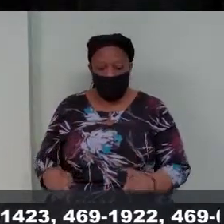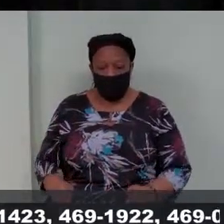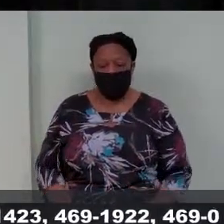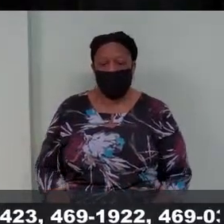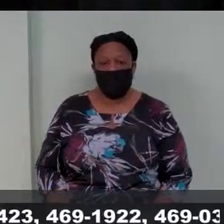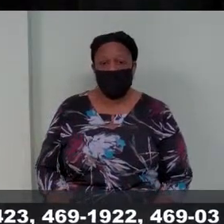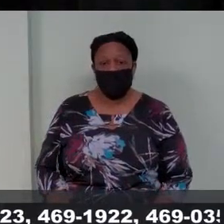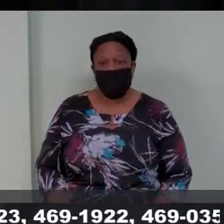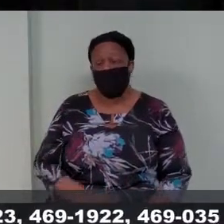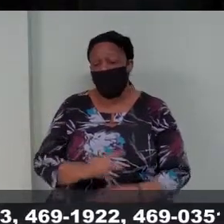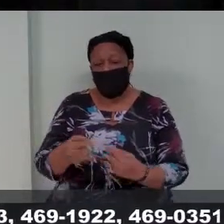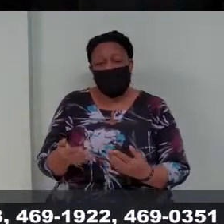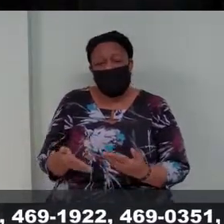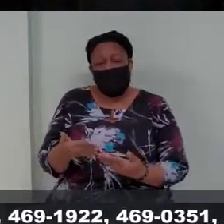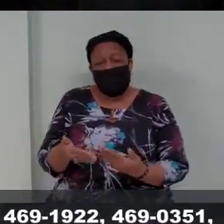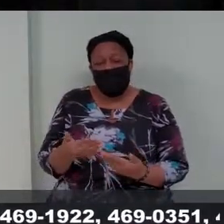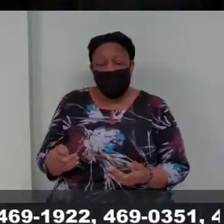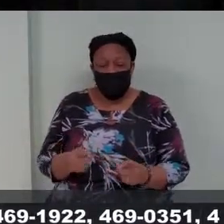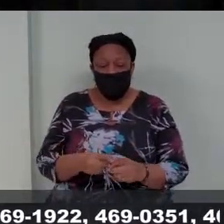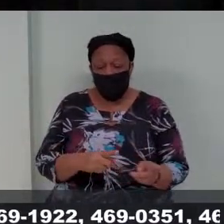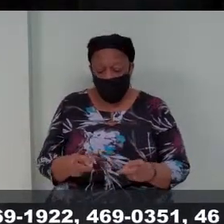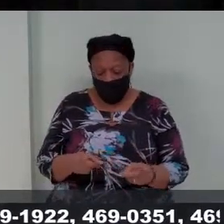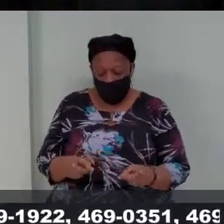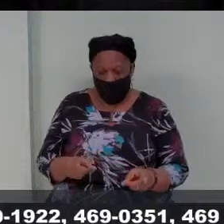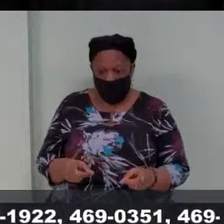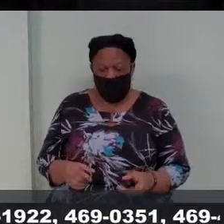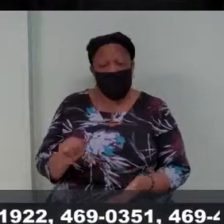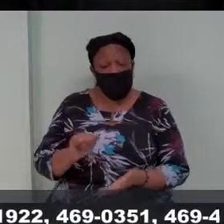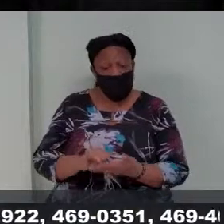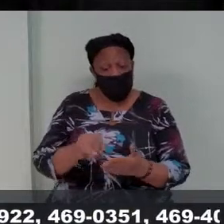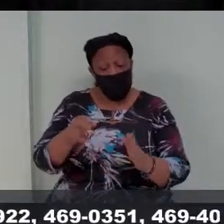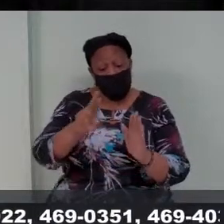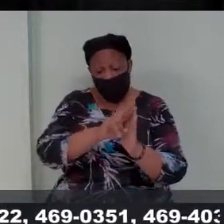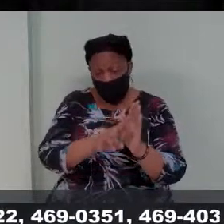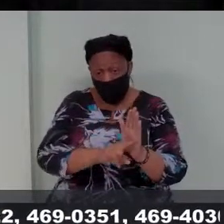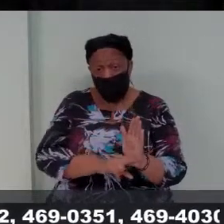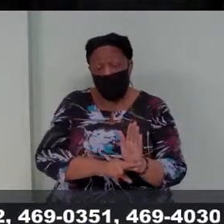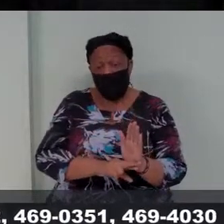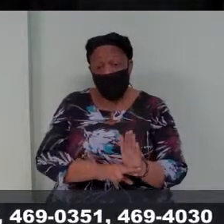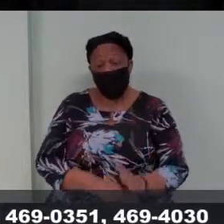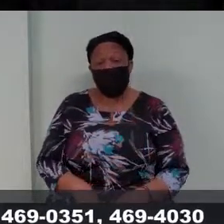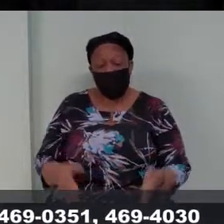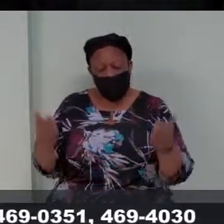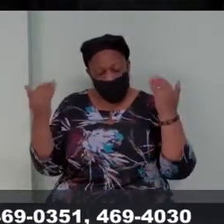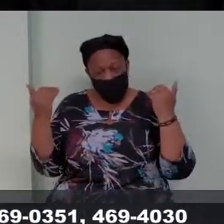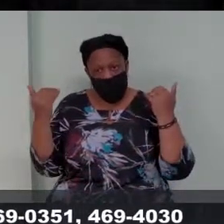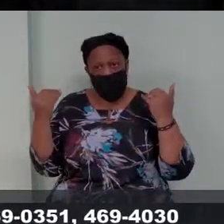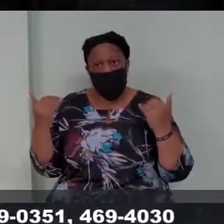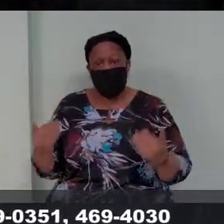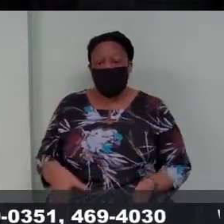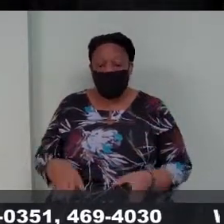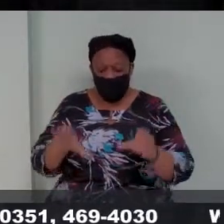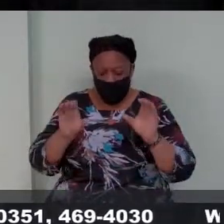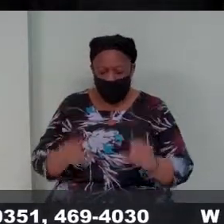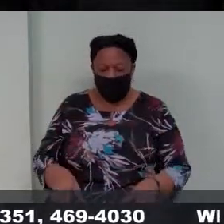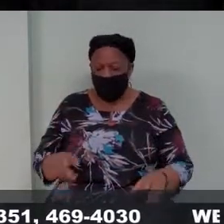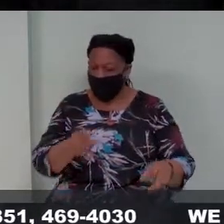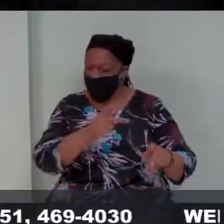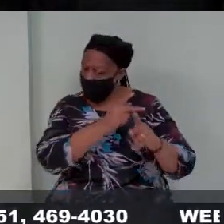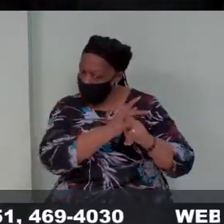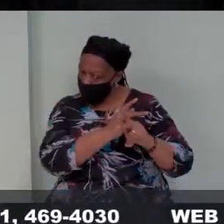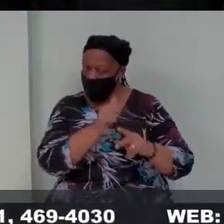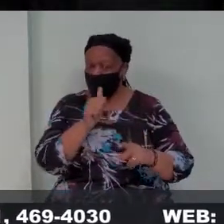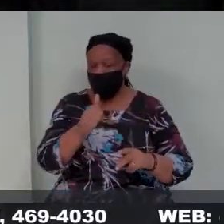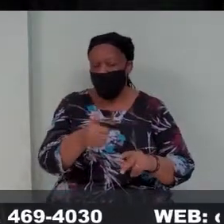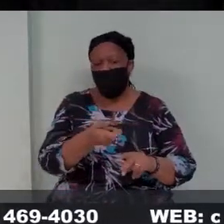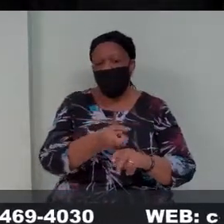simple protocols, which are part of our regulations, hopefully you will be able to avoid being infected with the virus and